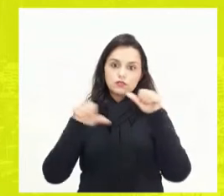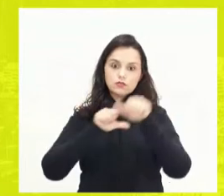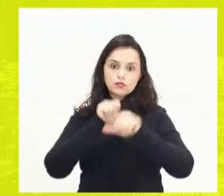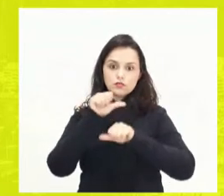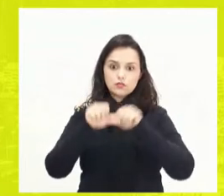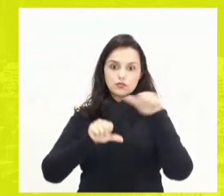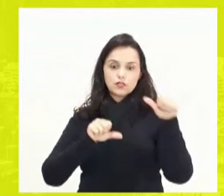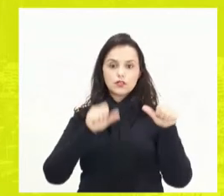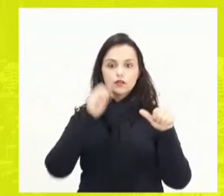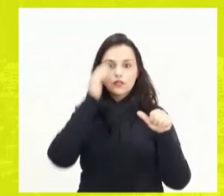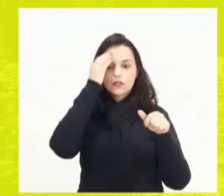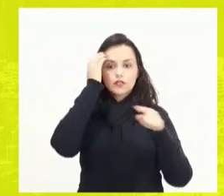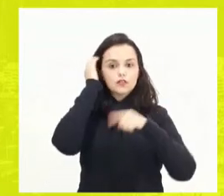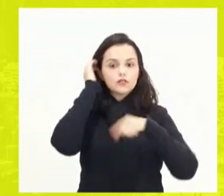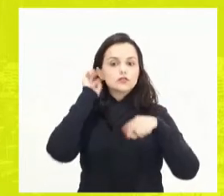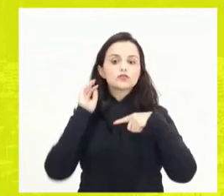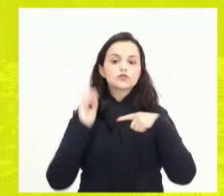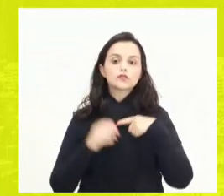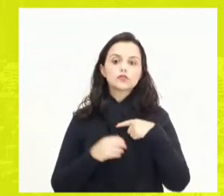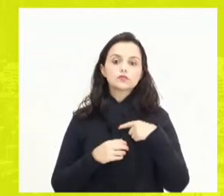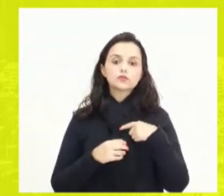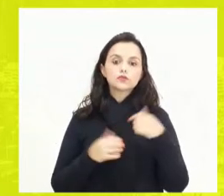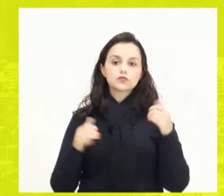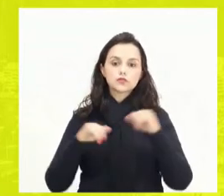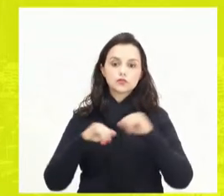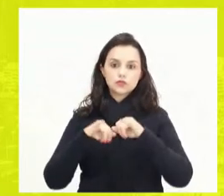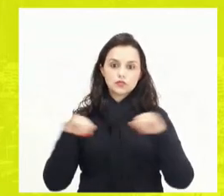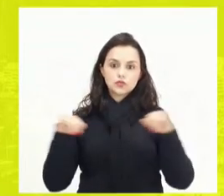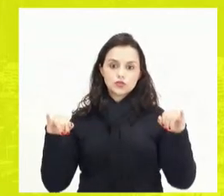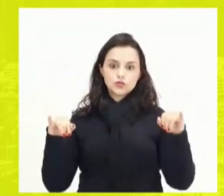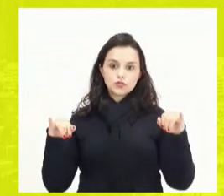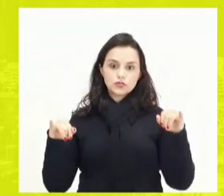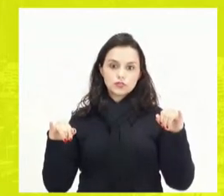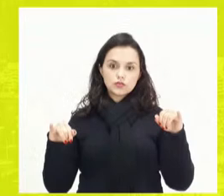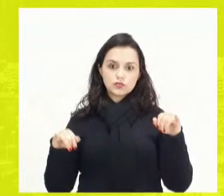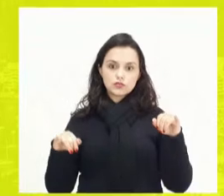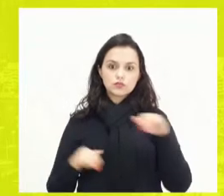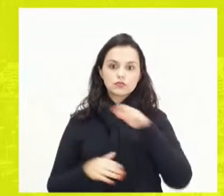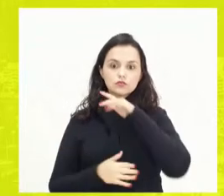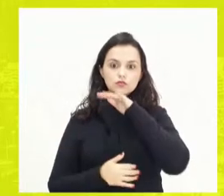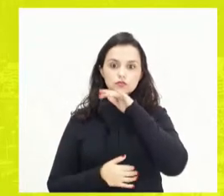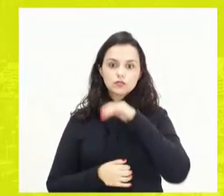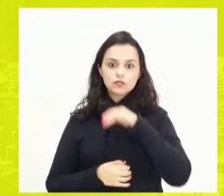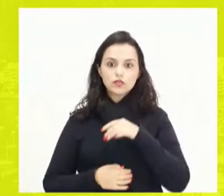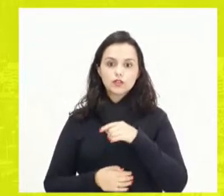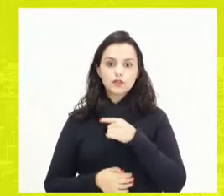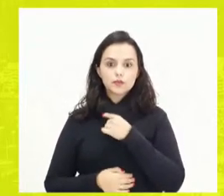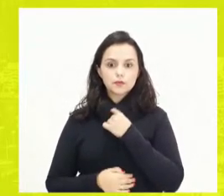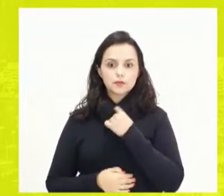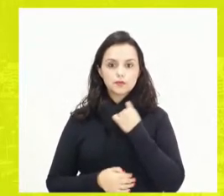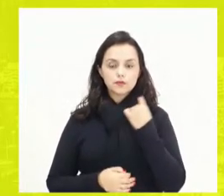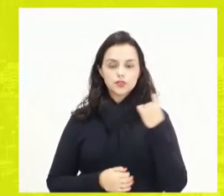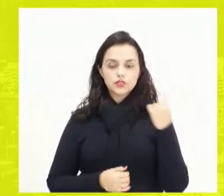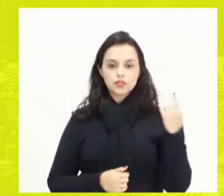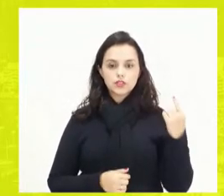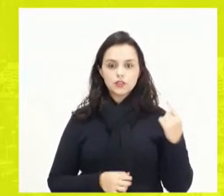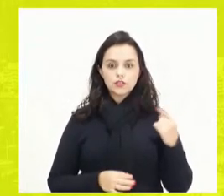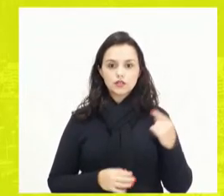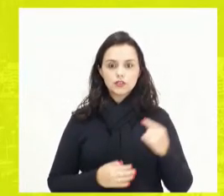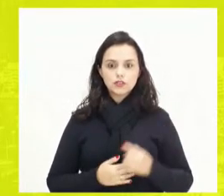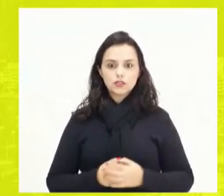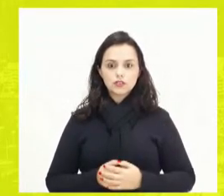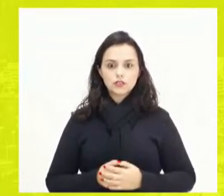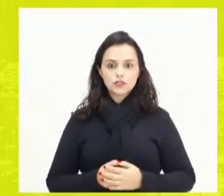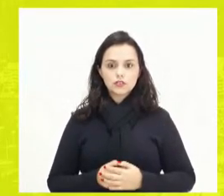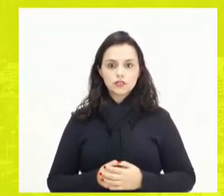thank you and i'd like to to actually share bad news